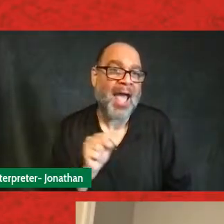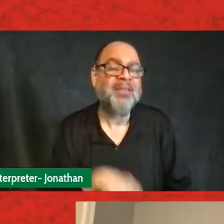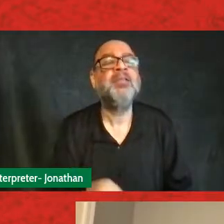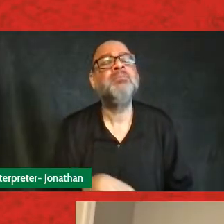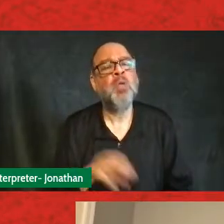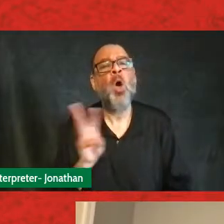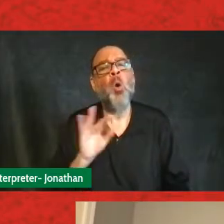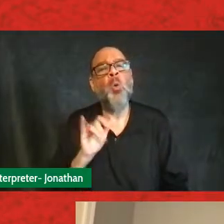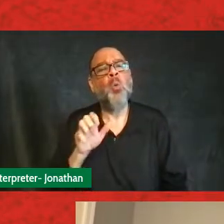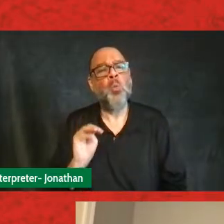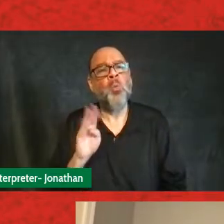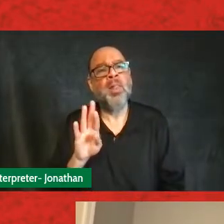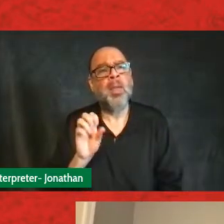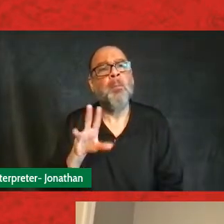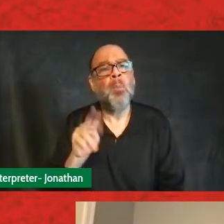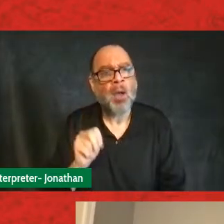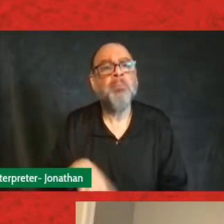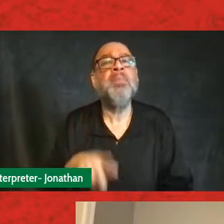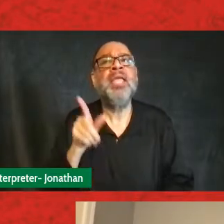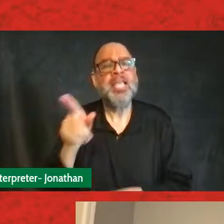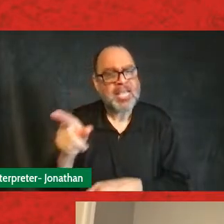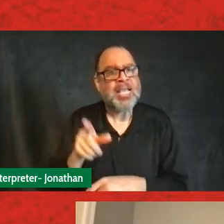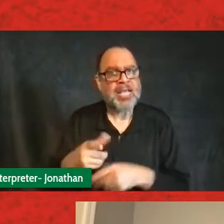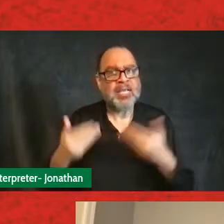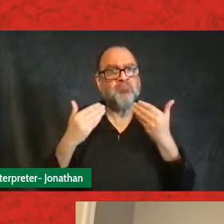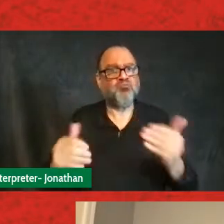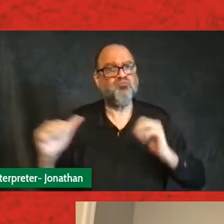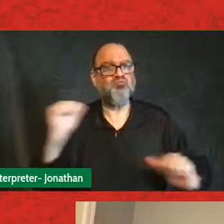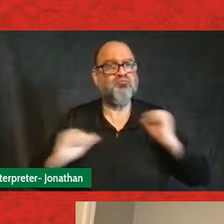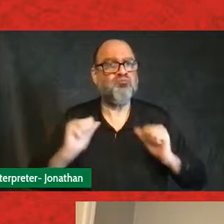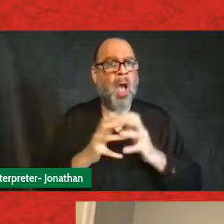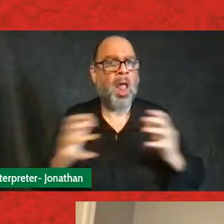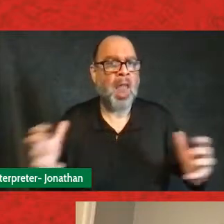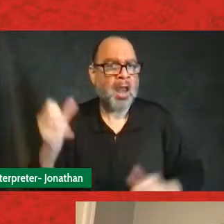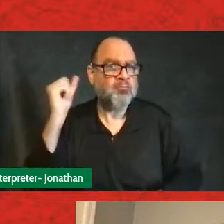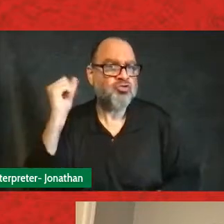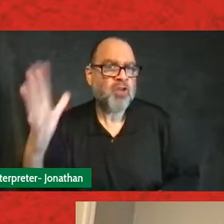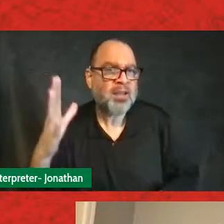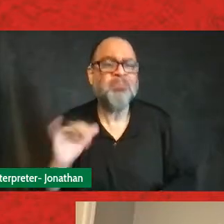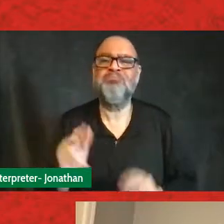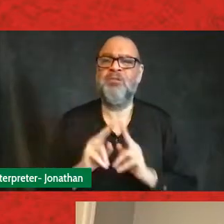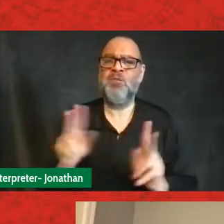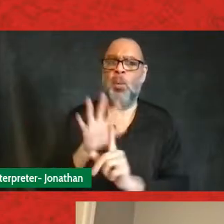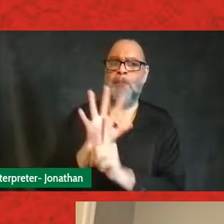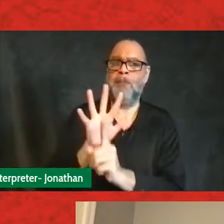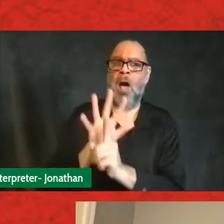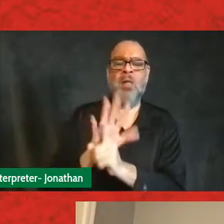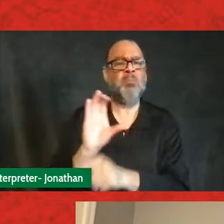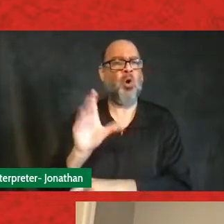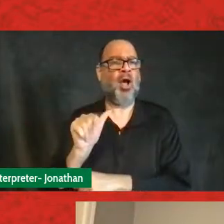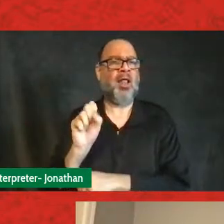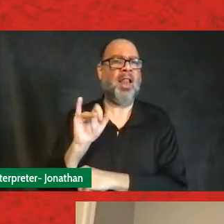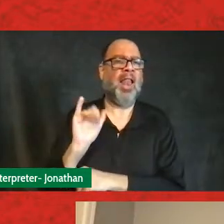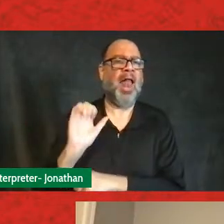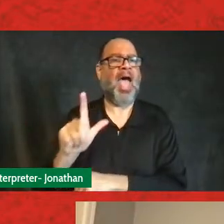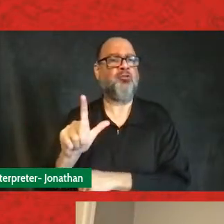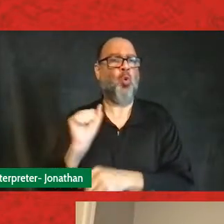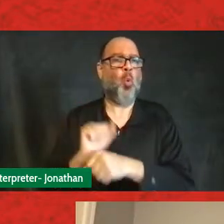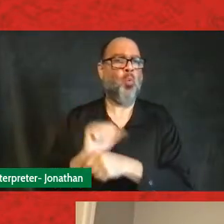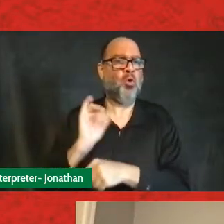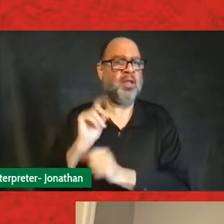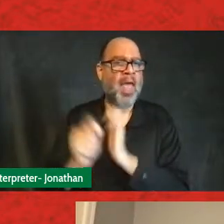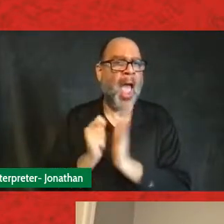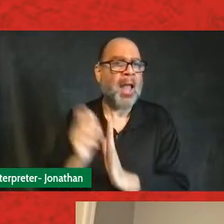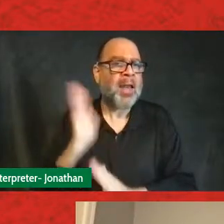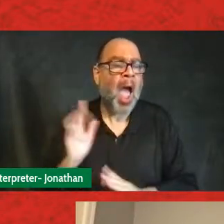William Brown produced a lot of Shakespeare, classical work at the time. But your group, CLASSIX, explain what CLASSIX is and talk